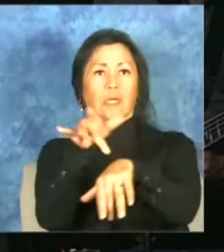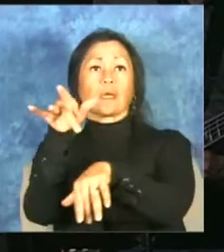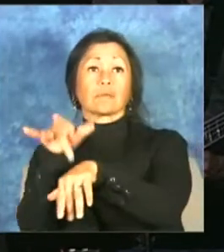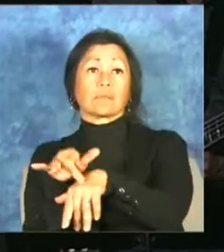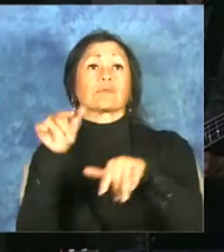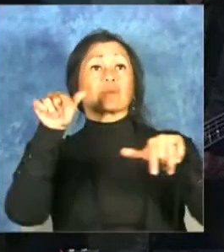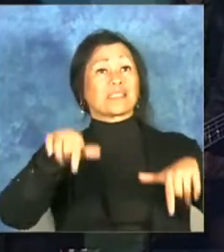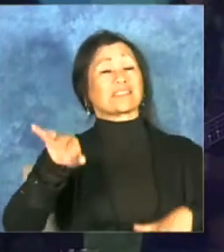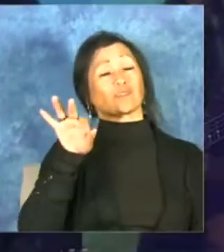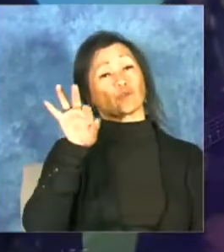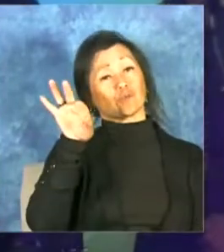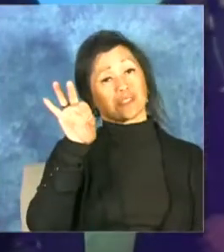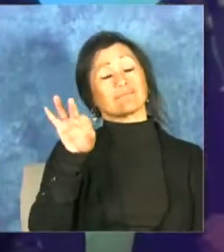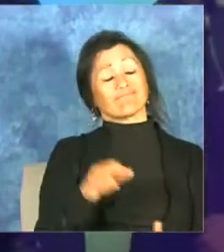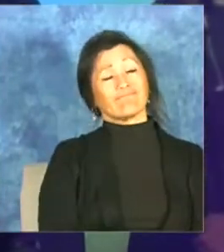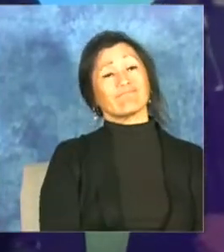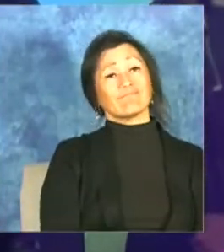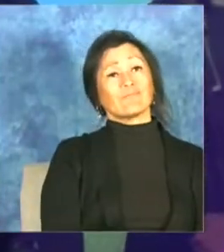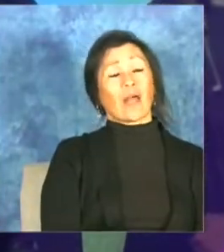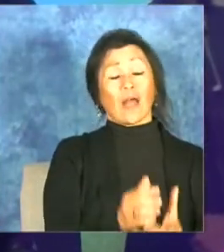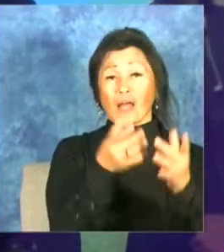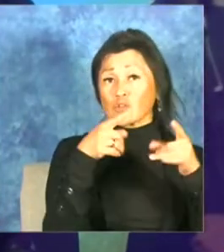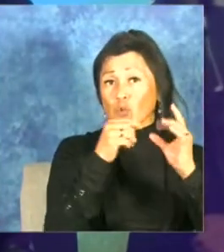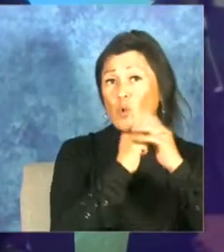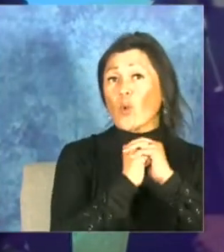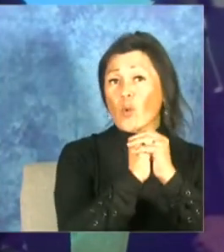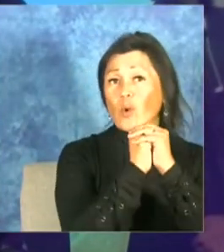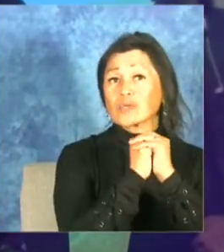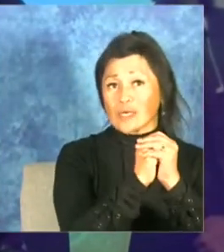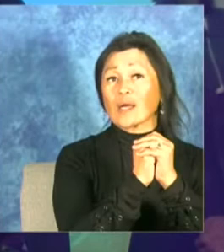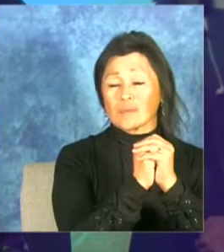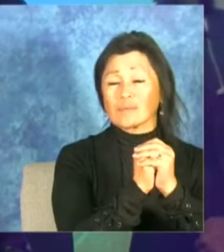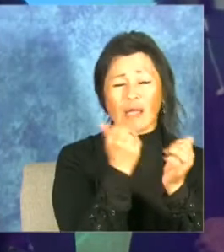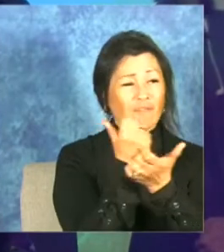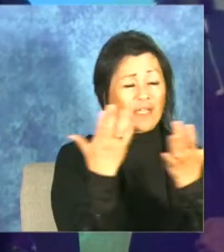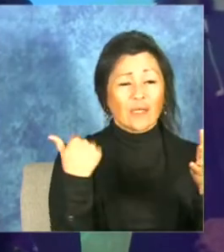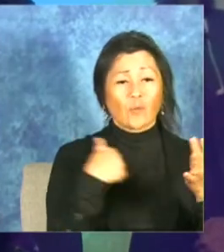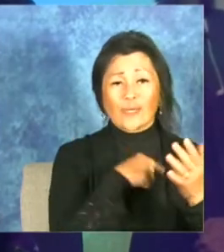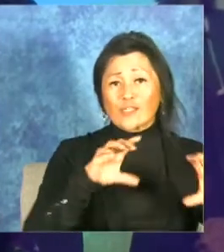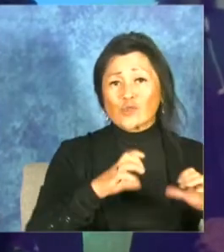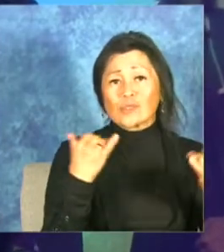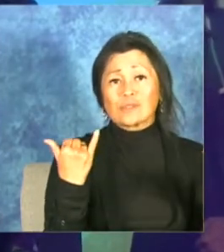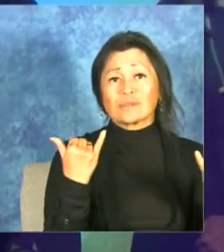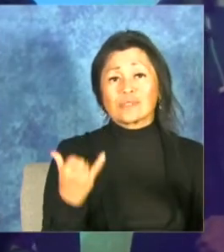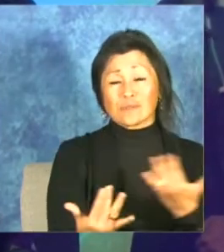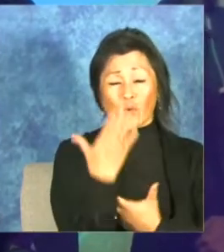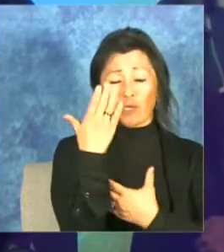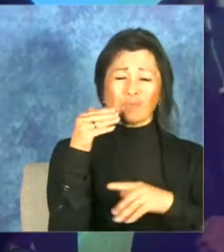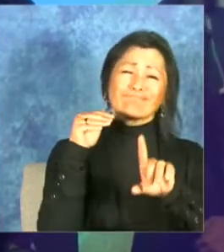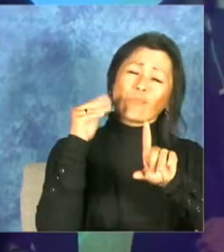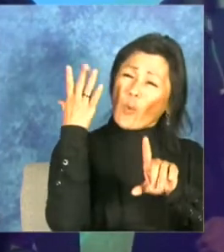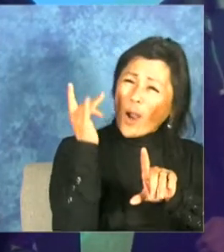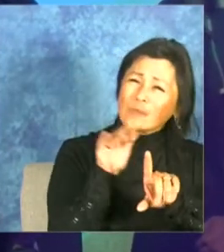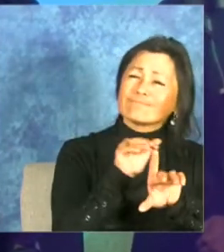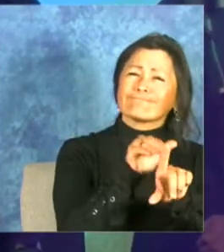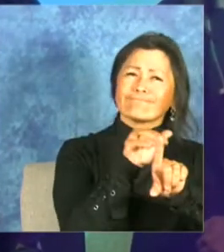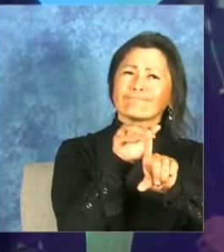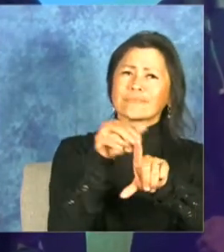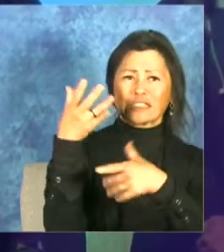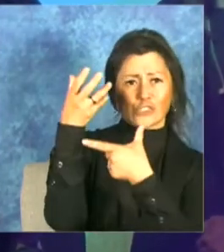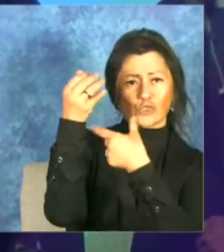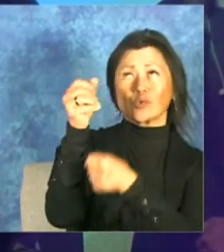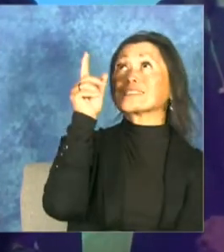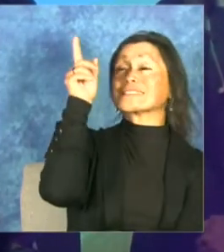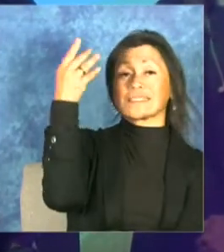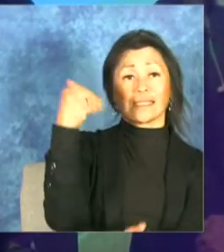this message, in the worship and everything we do this morning, to remind them to trust